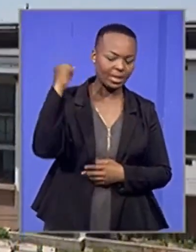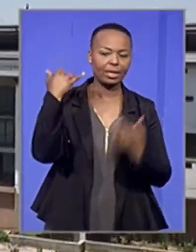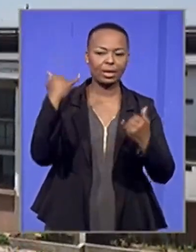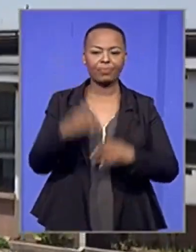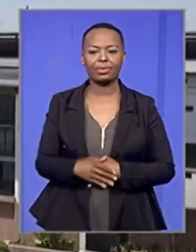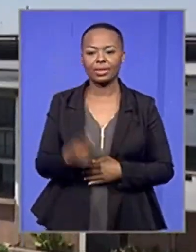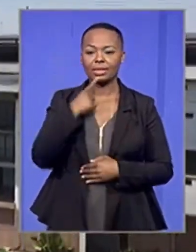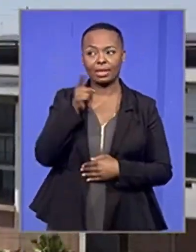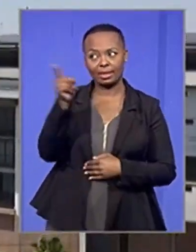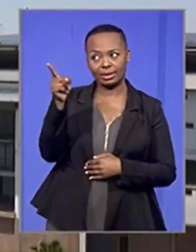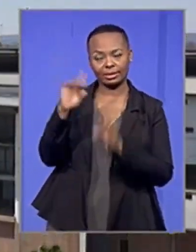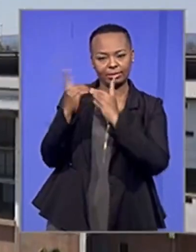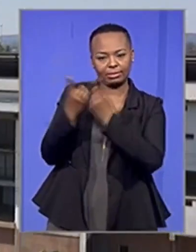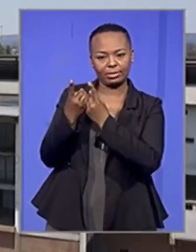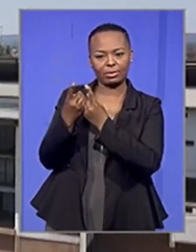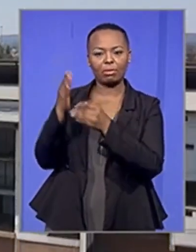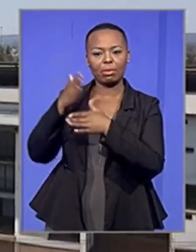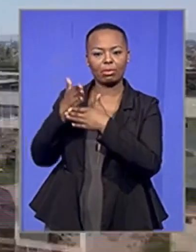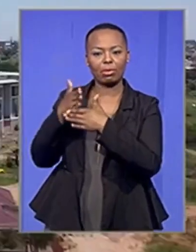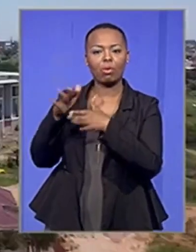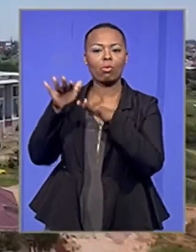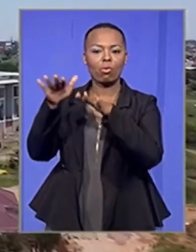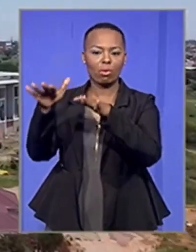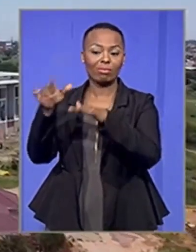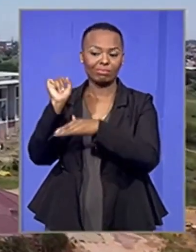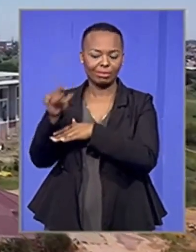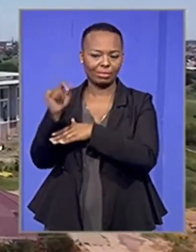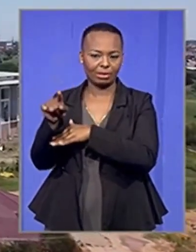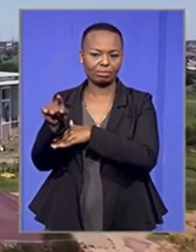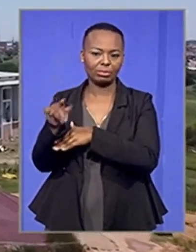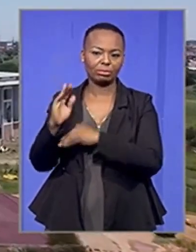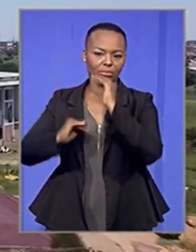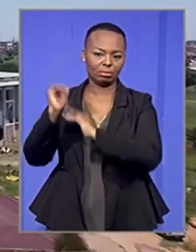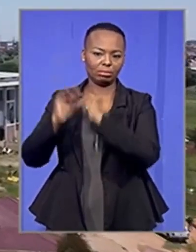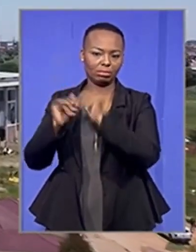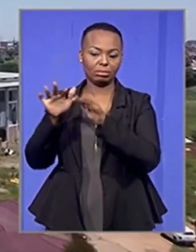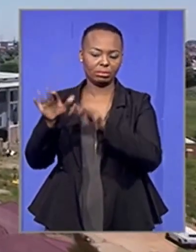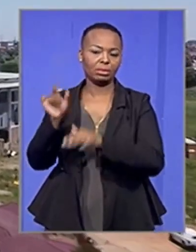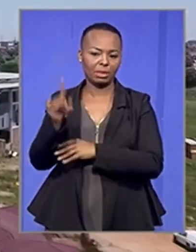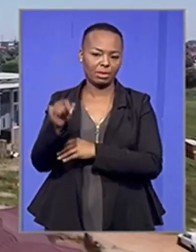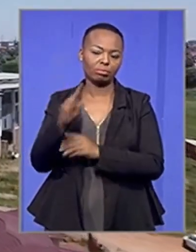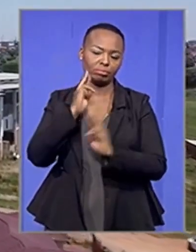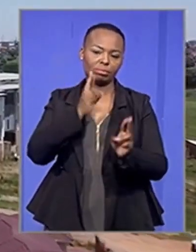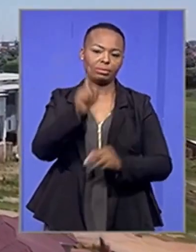kwa lefapheng la ditiro tsa setšhaba le mafaratlhatlha. Molemo wa SABC News, Mamelodi.